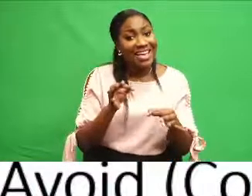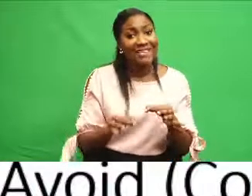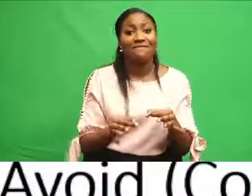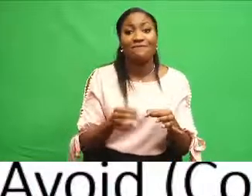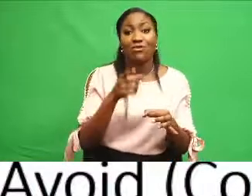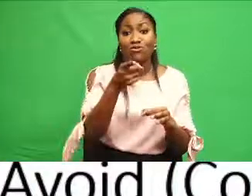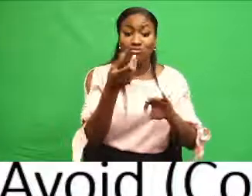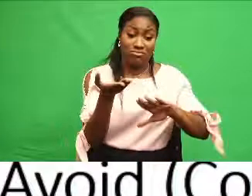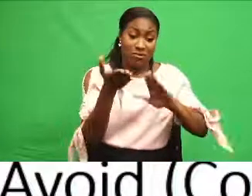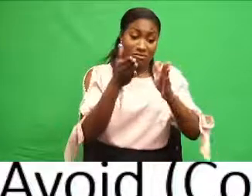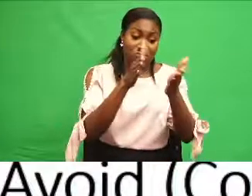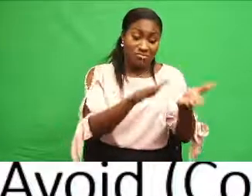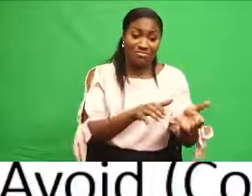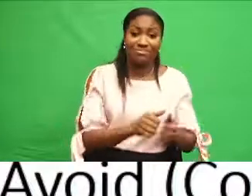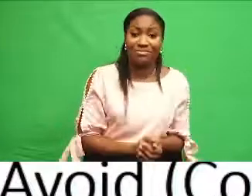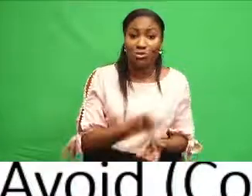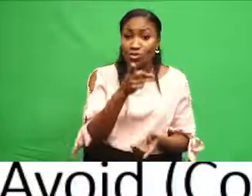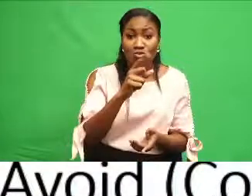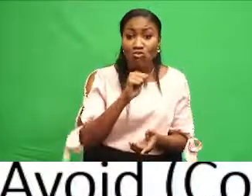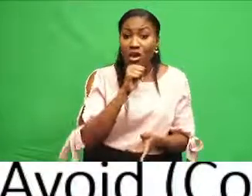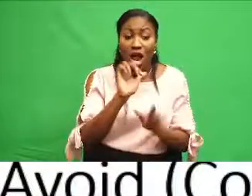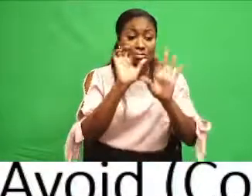their care.